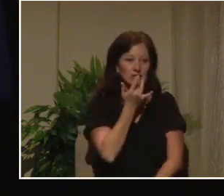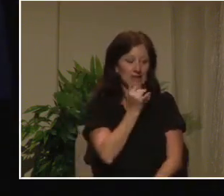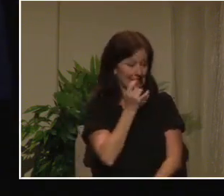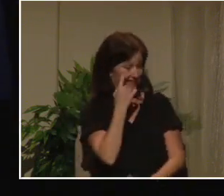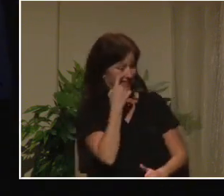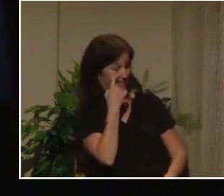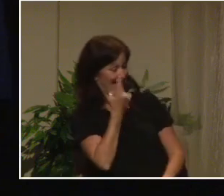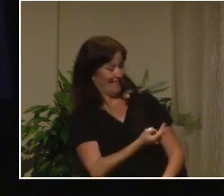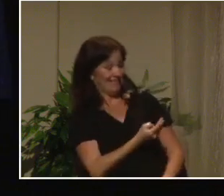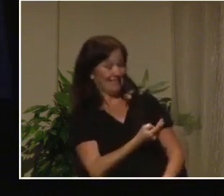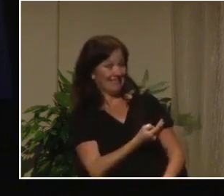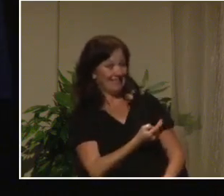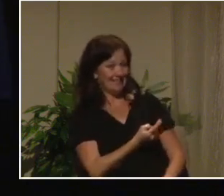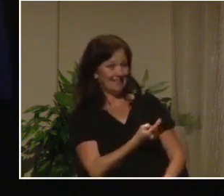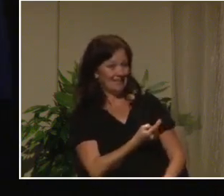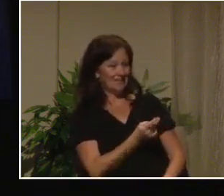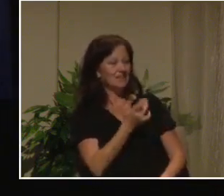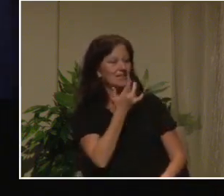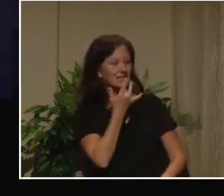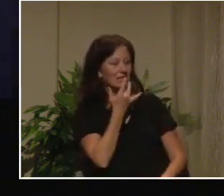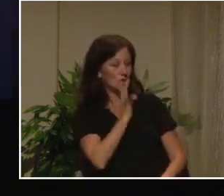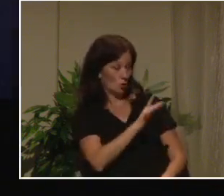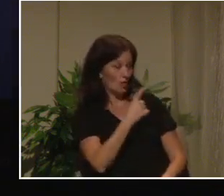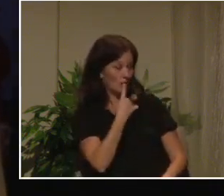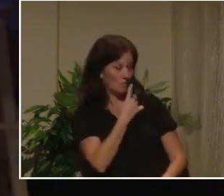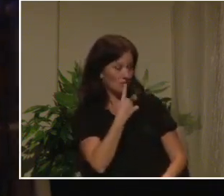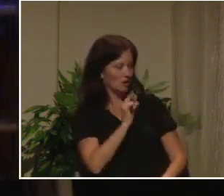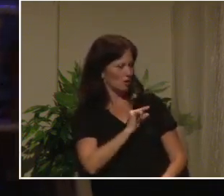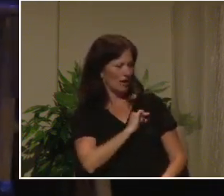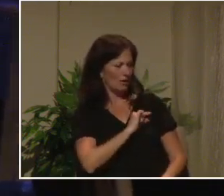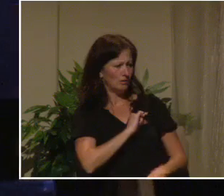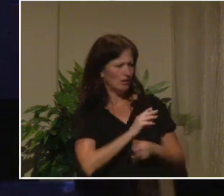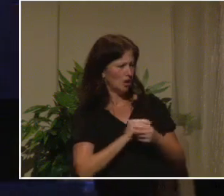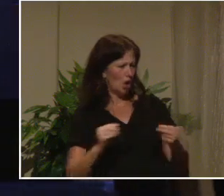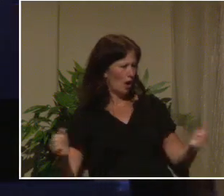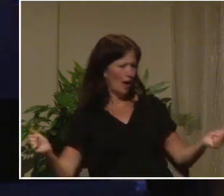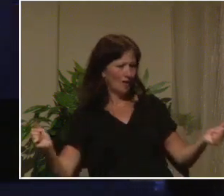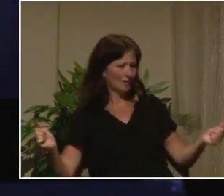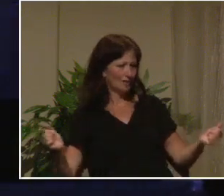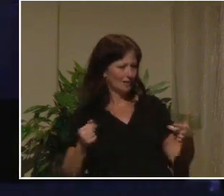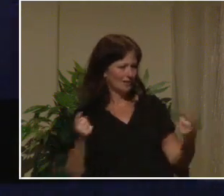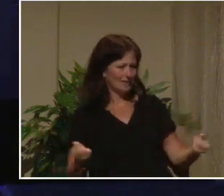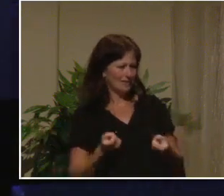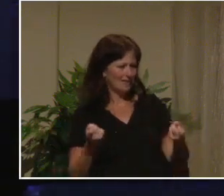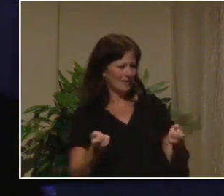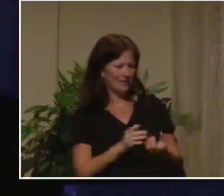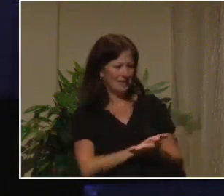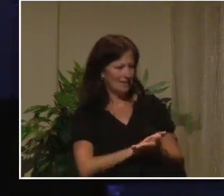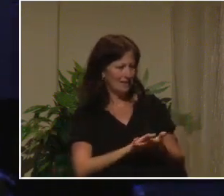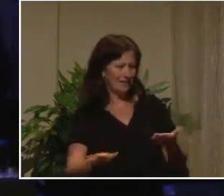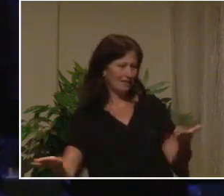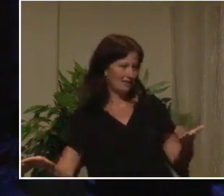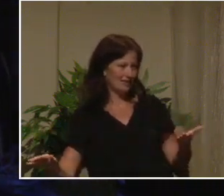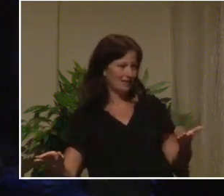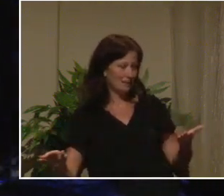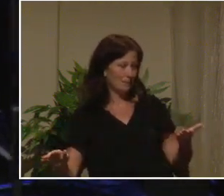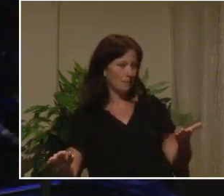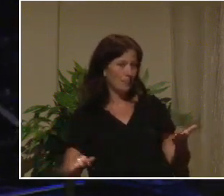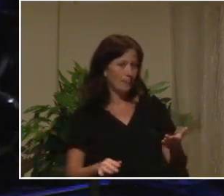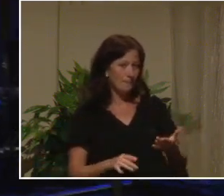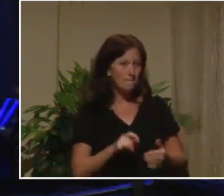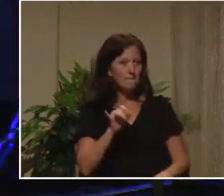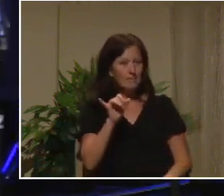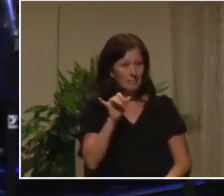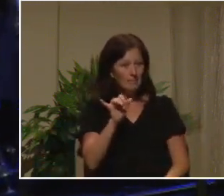lips. Your guilt is taken away, your sin is atoned for." And we know that altar, the ultimate place of that altar,